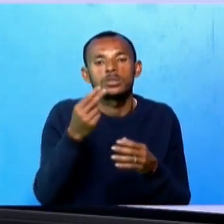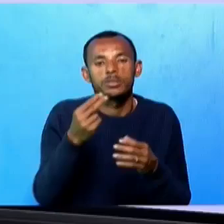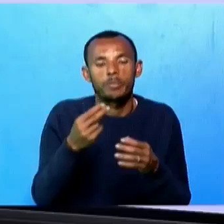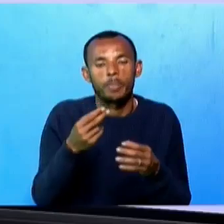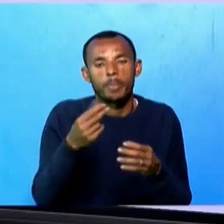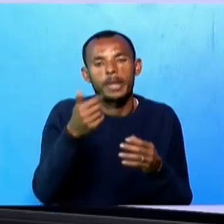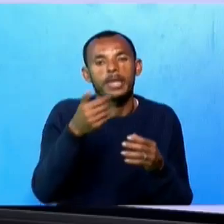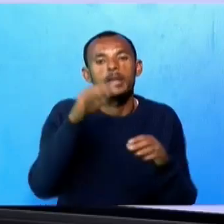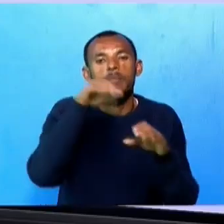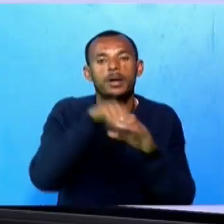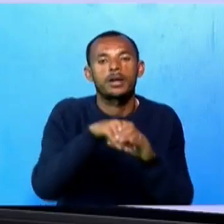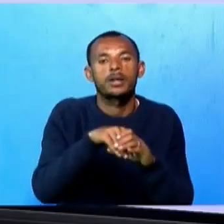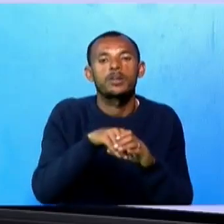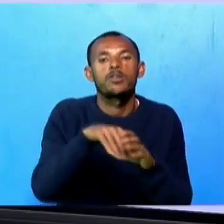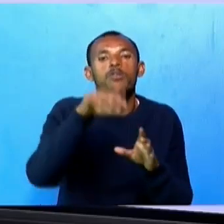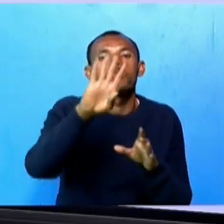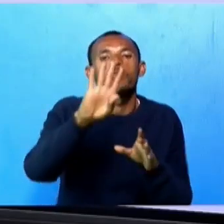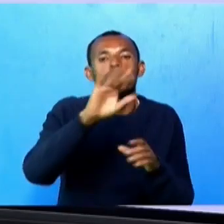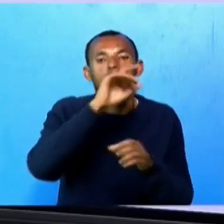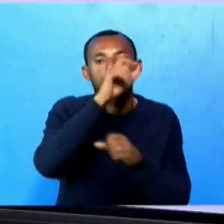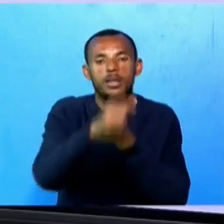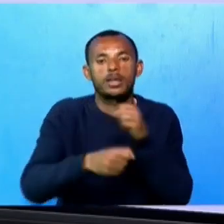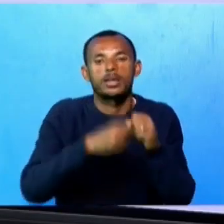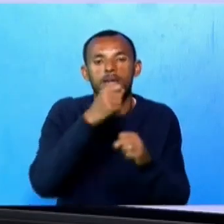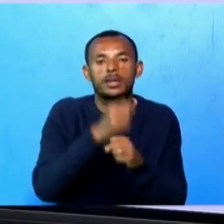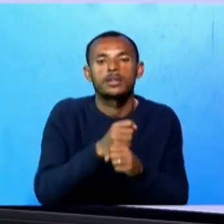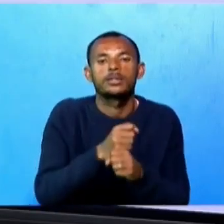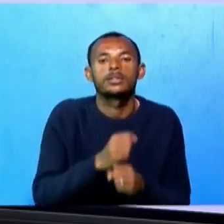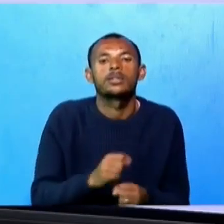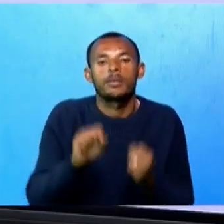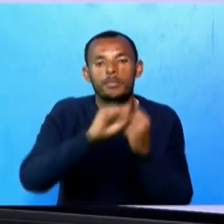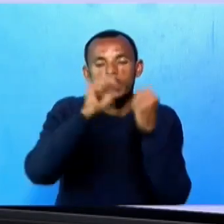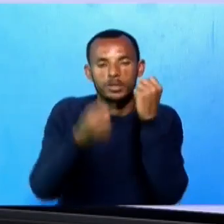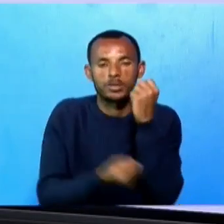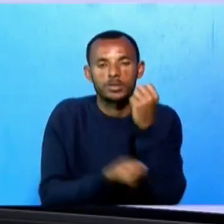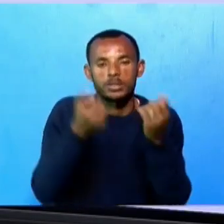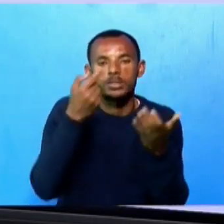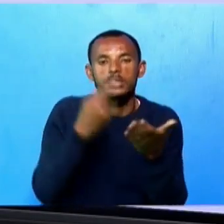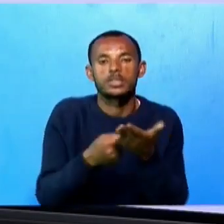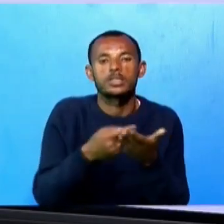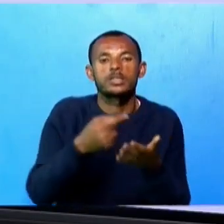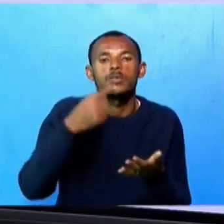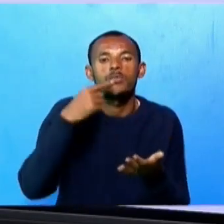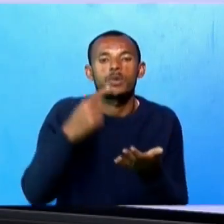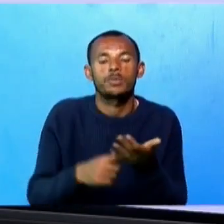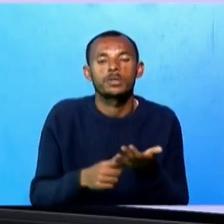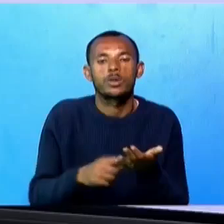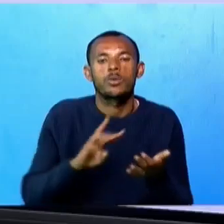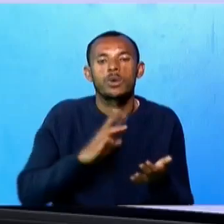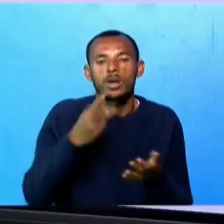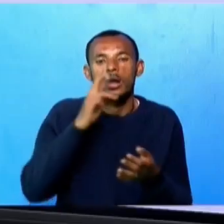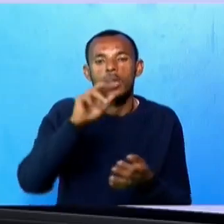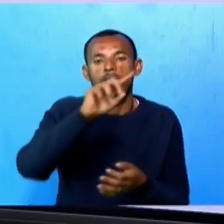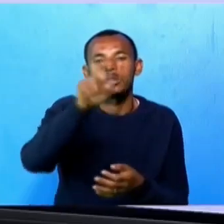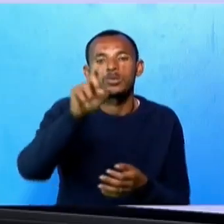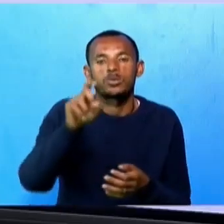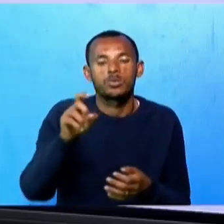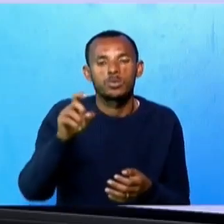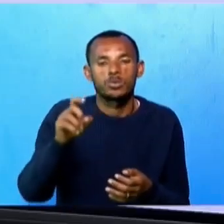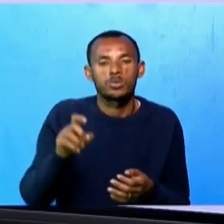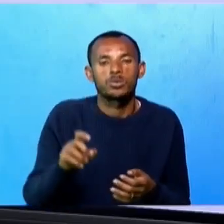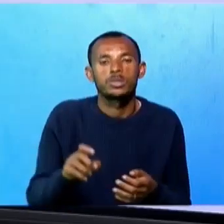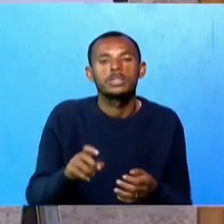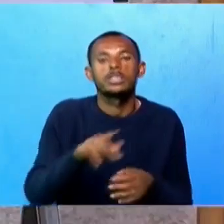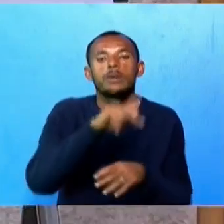bank was for 4 years. So based on this information, we are asked to determine